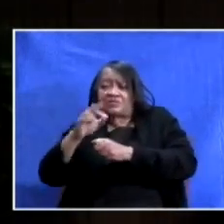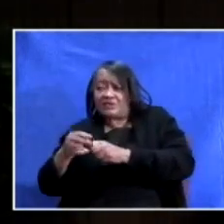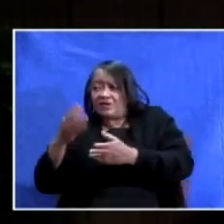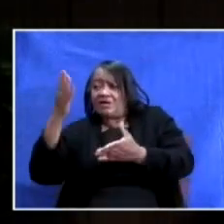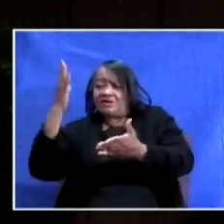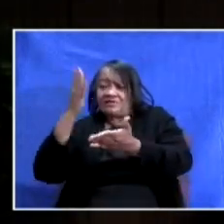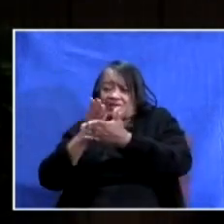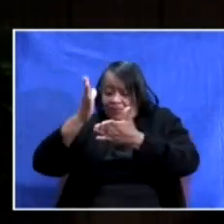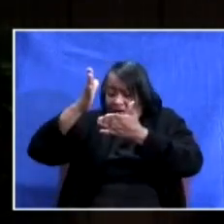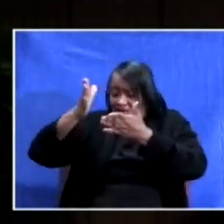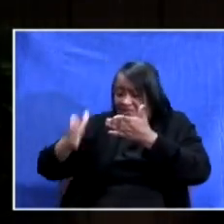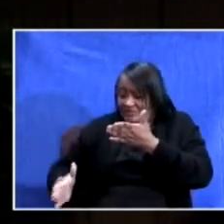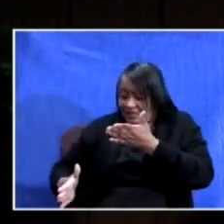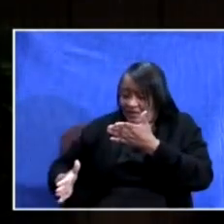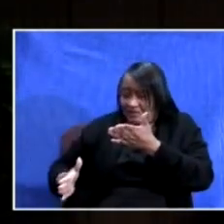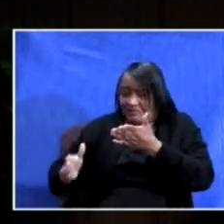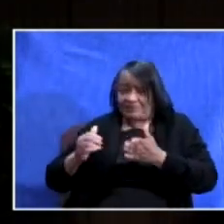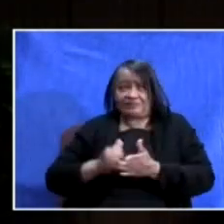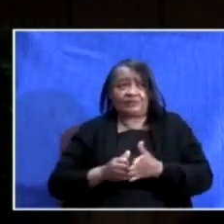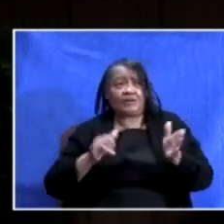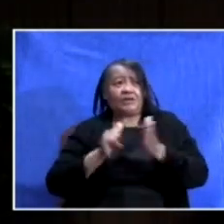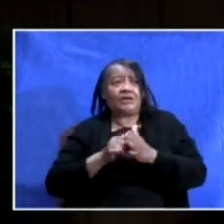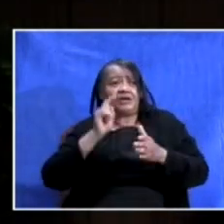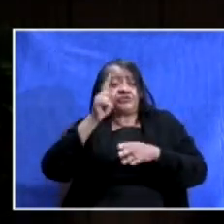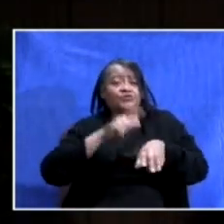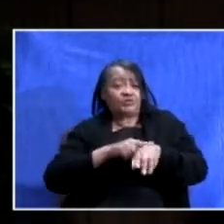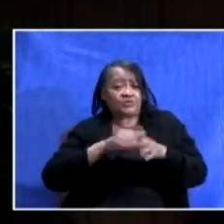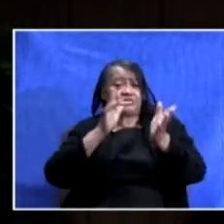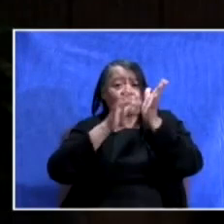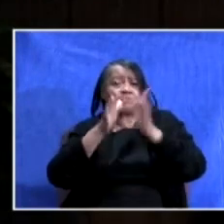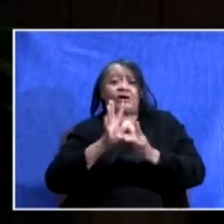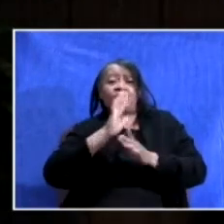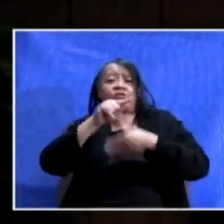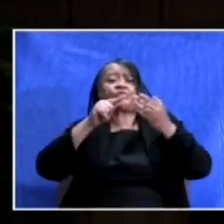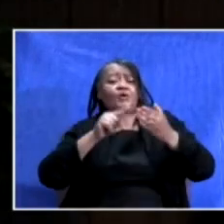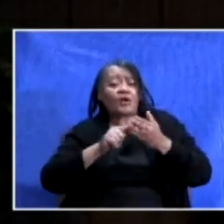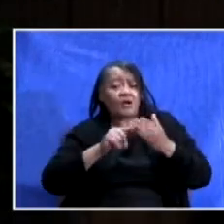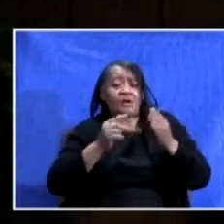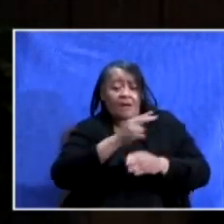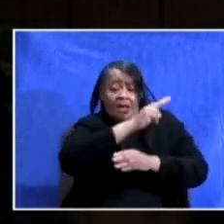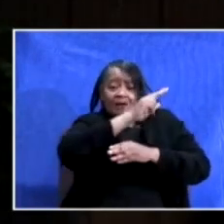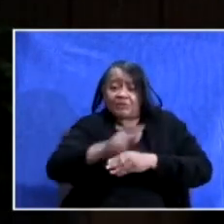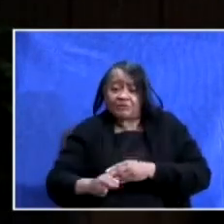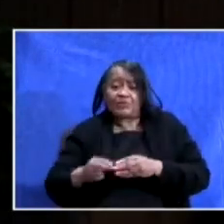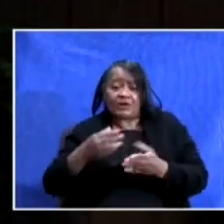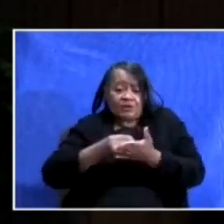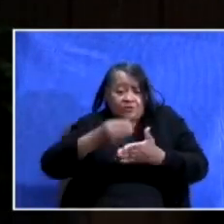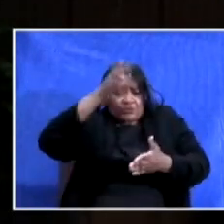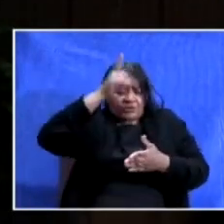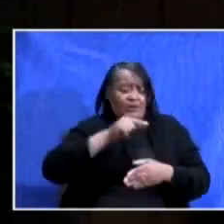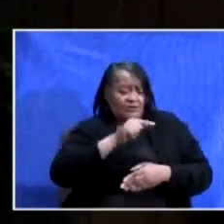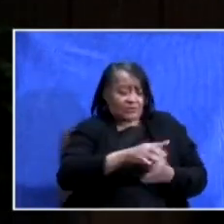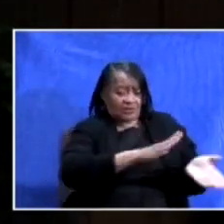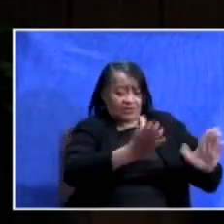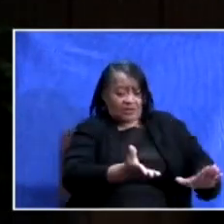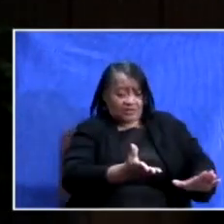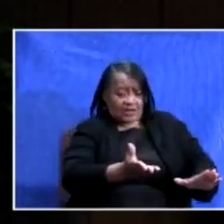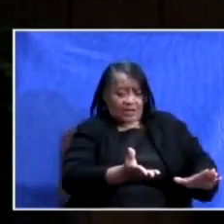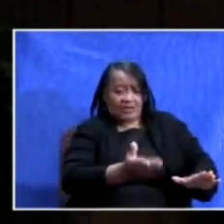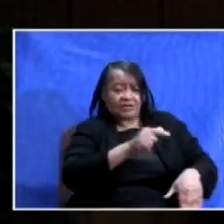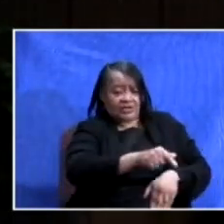his side. So that's one of the times when Jesus spoke about hell. The rich man,